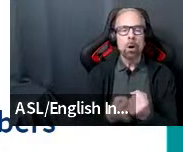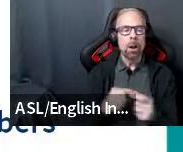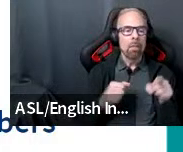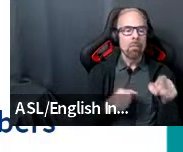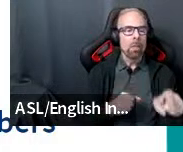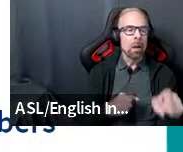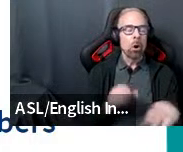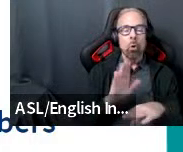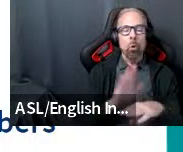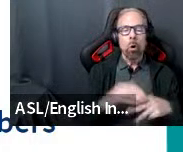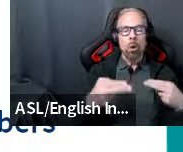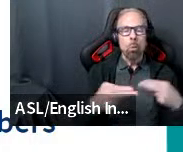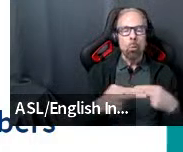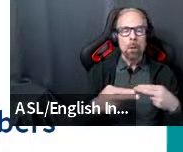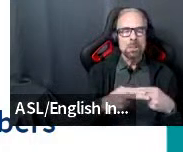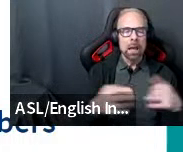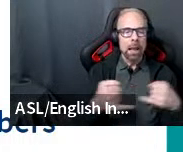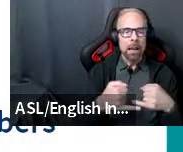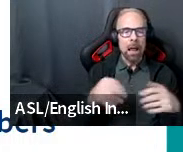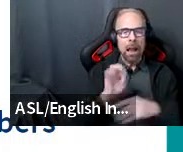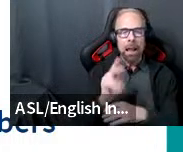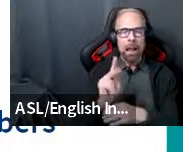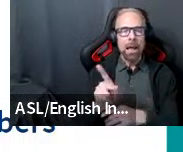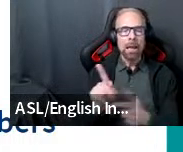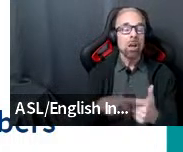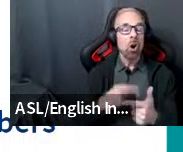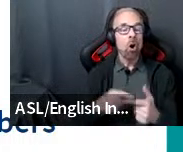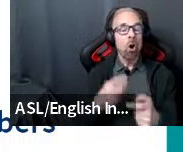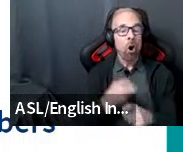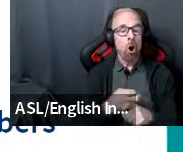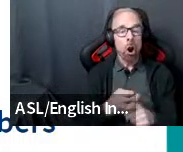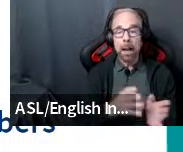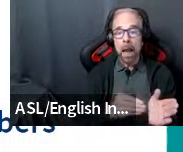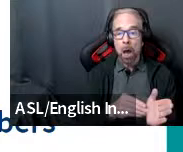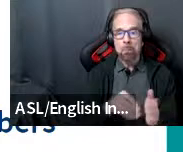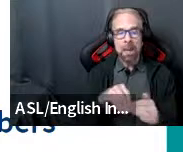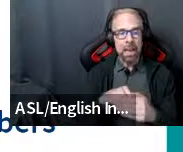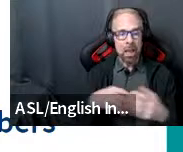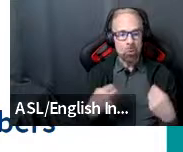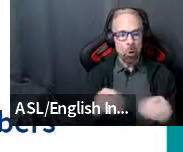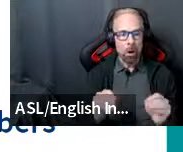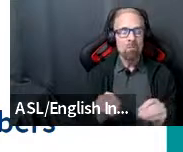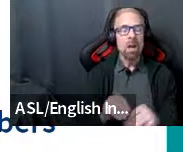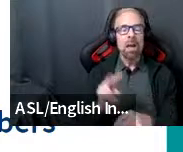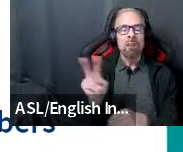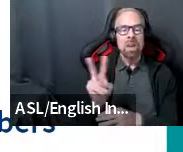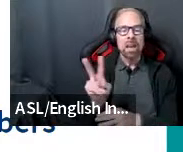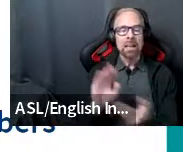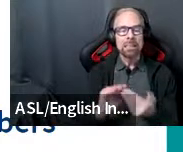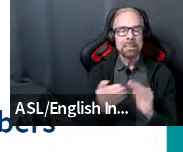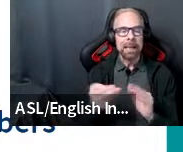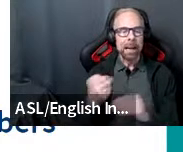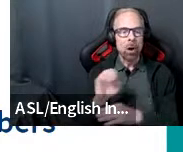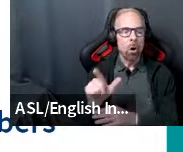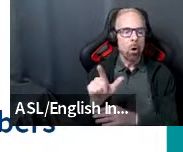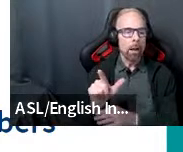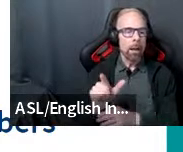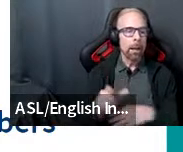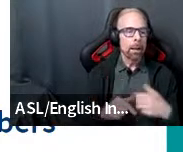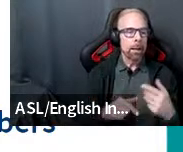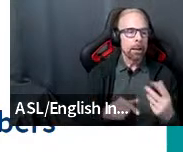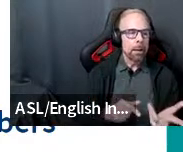interstatebridge.org, draft SEIS. Hard copies, once again, in our office, Vancouver City Hall, thank you, Mayor, Vancouver